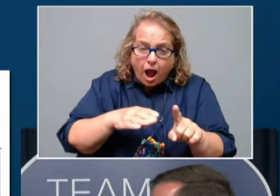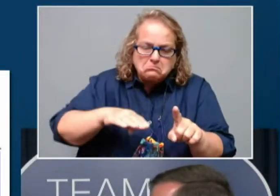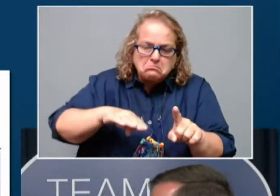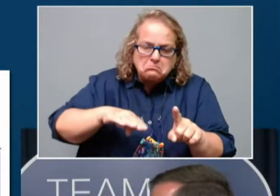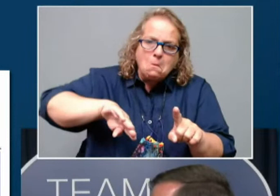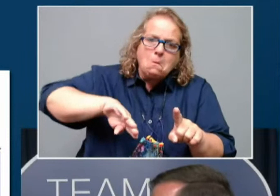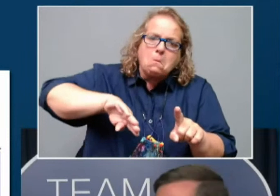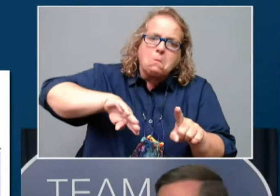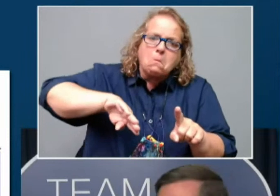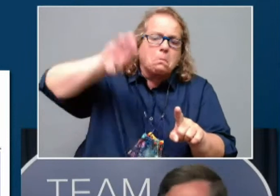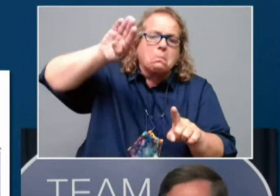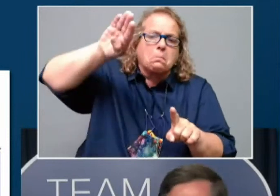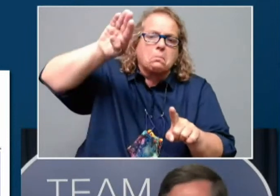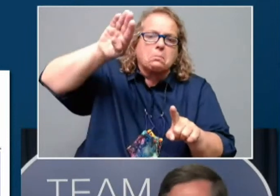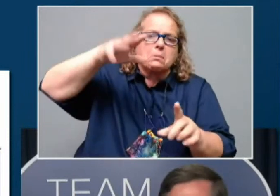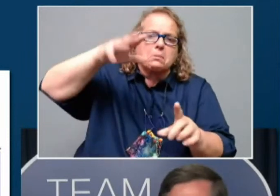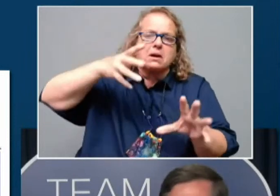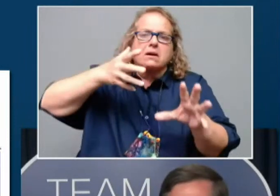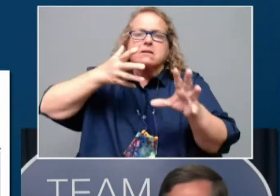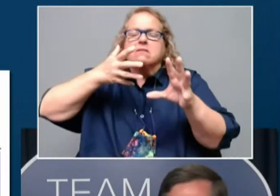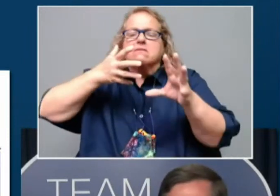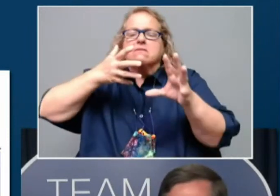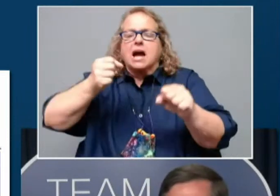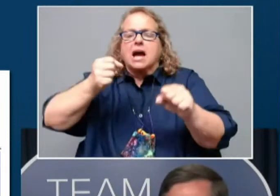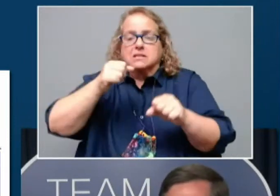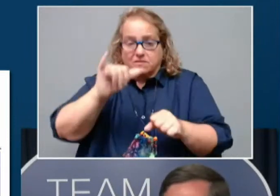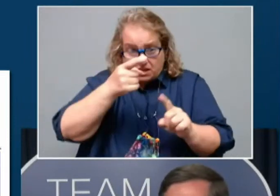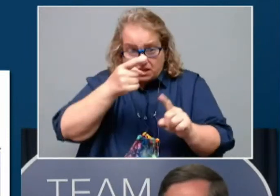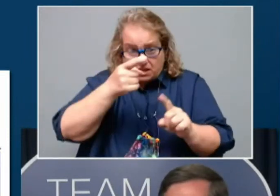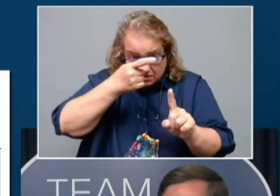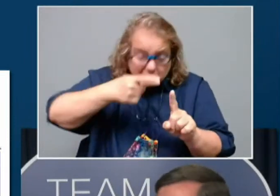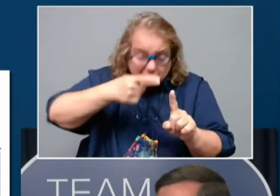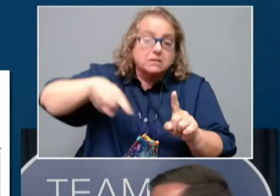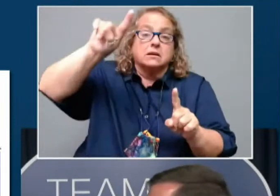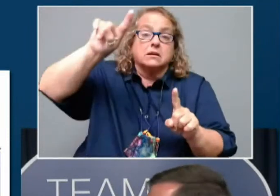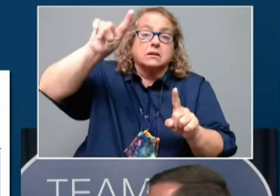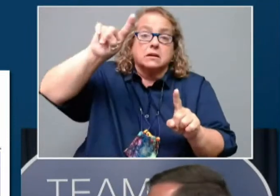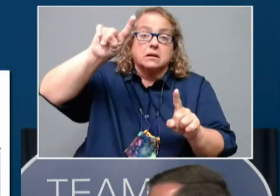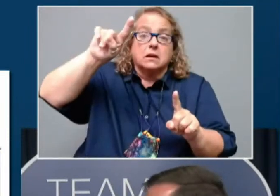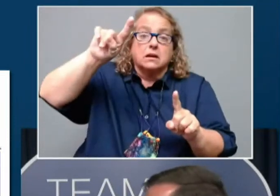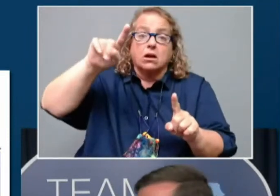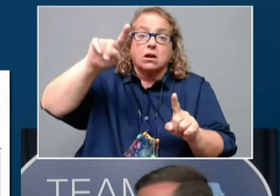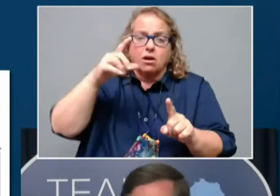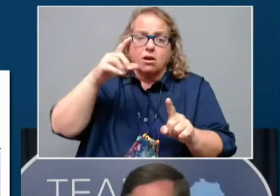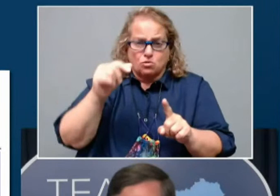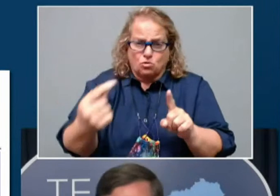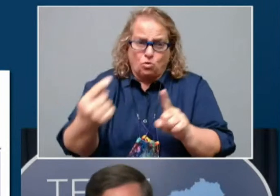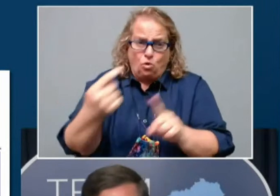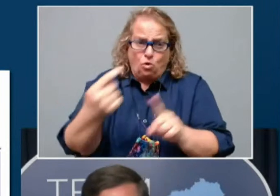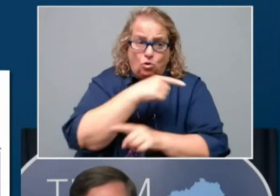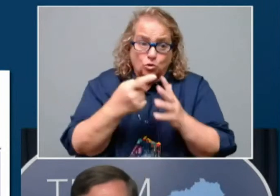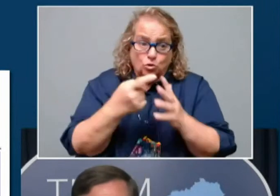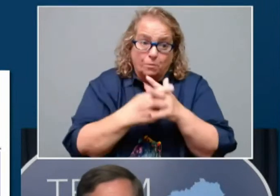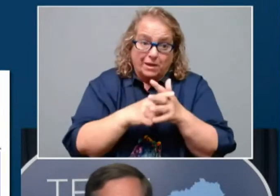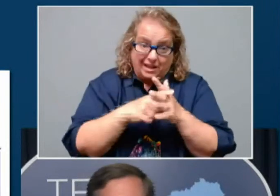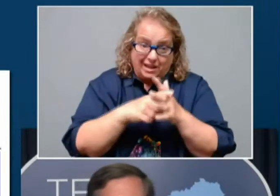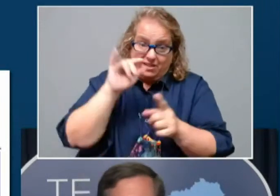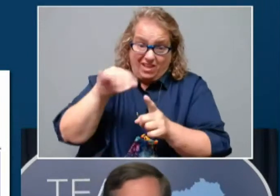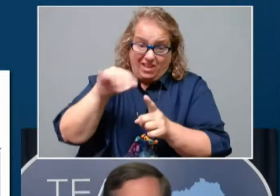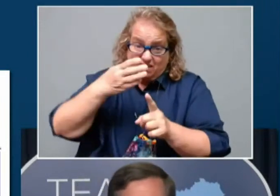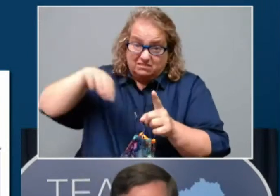here. The slope of that line, the increase, folks, if we go all the way back to the beginning, that's Philadelphia. That